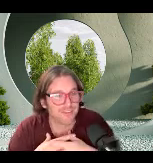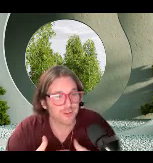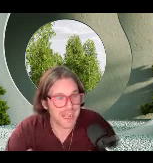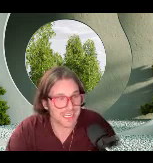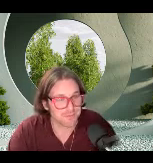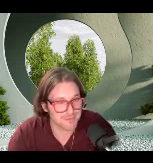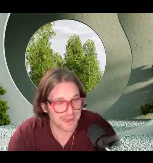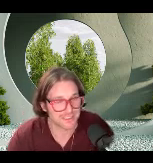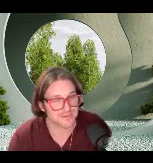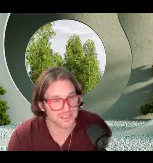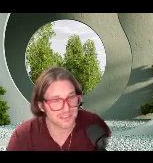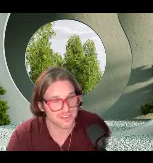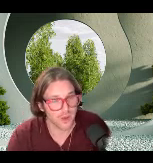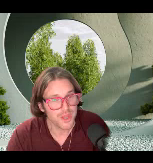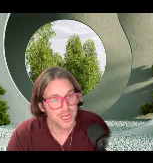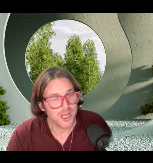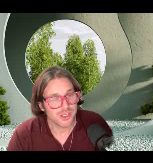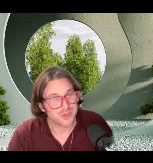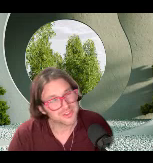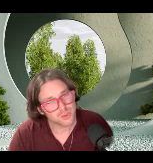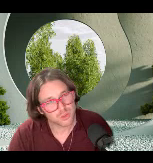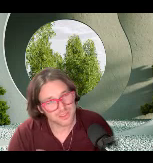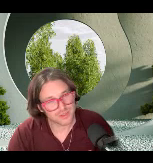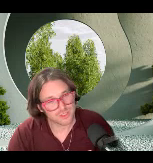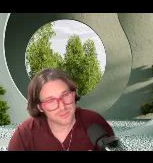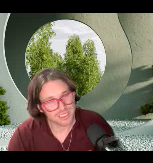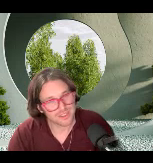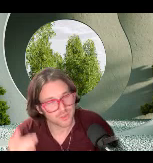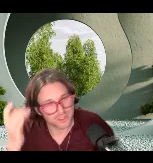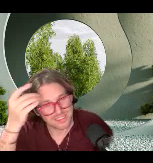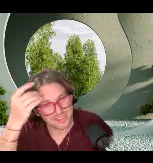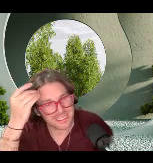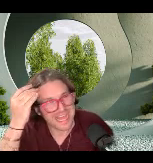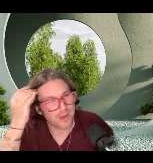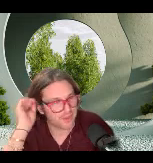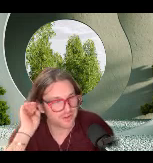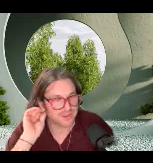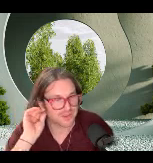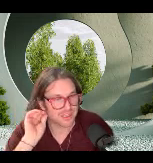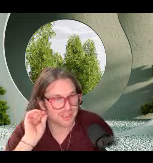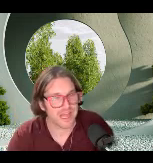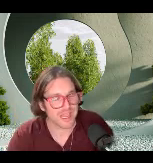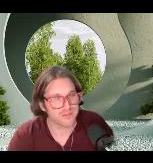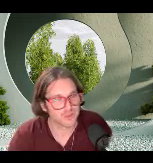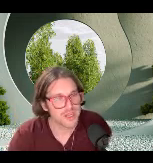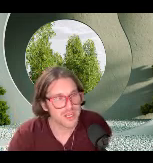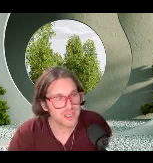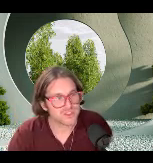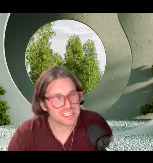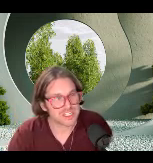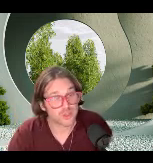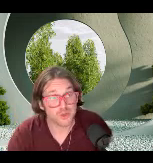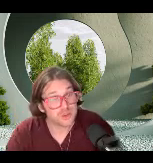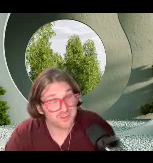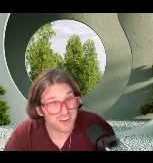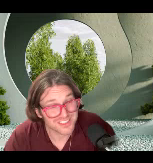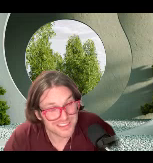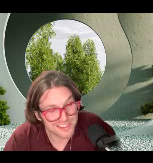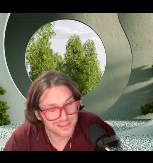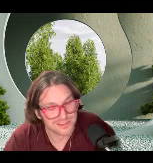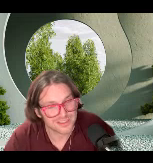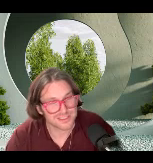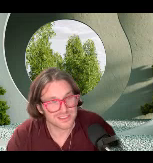get a variety of perspectives. And so using tools like social media to really see how others are living their lives or see the truth